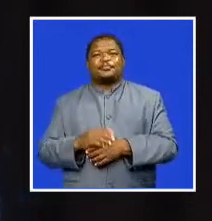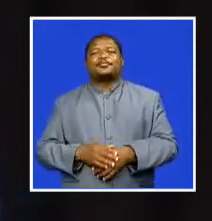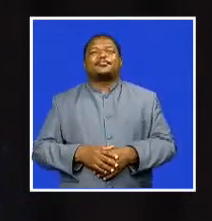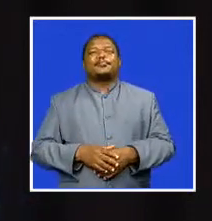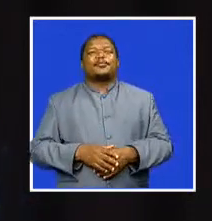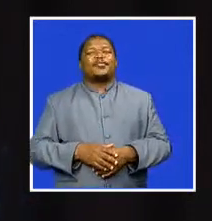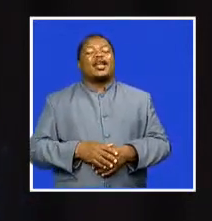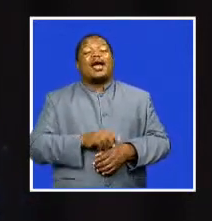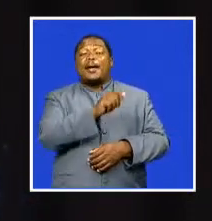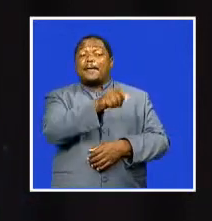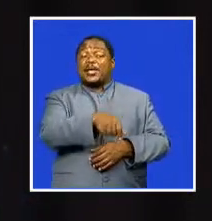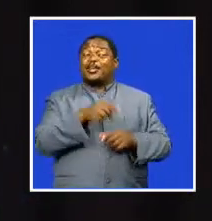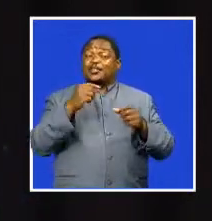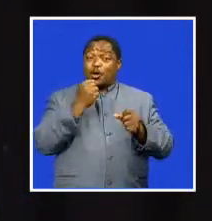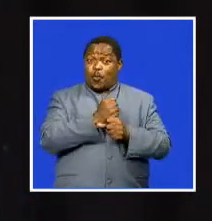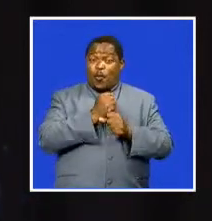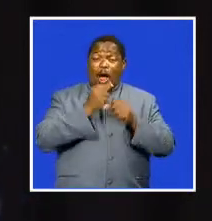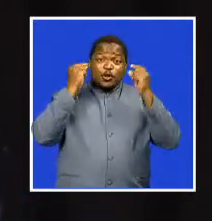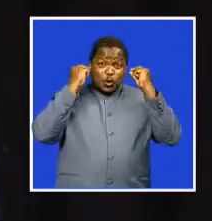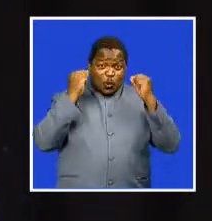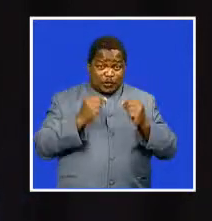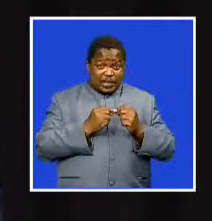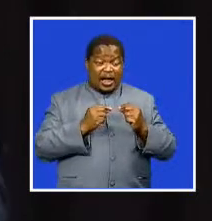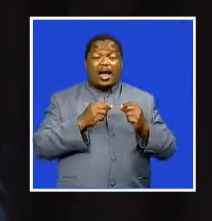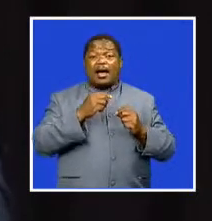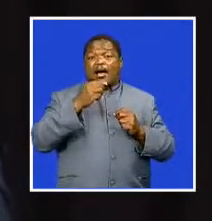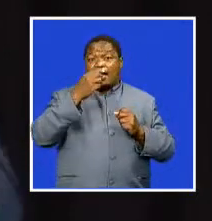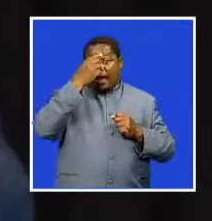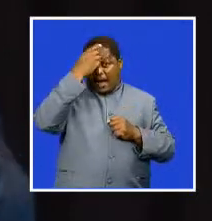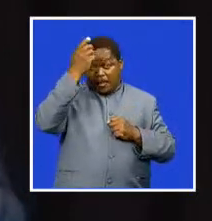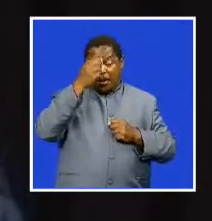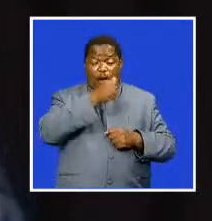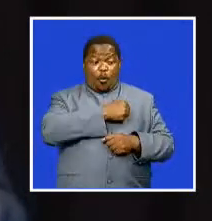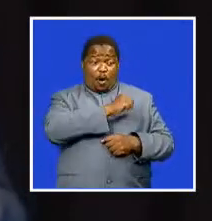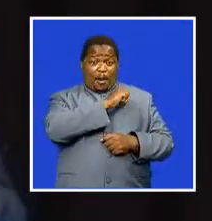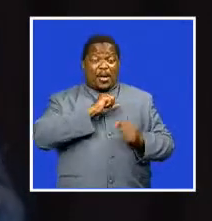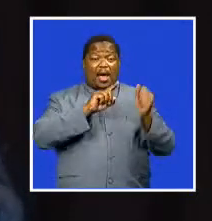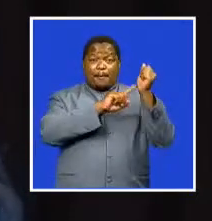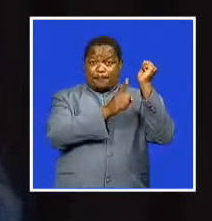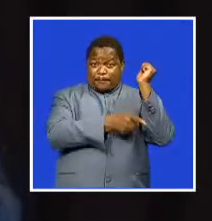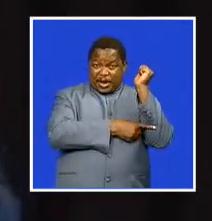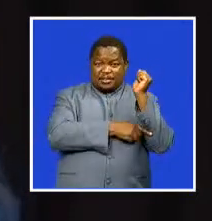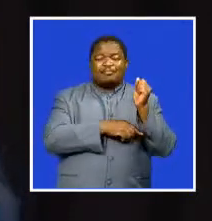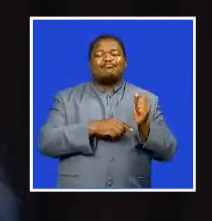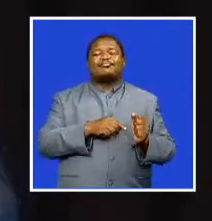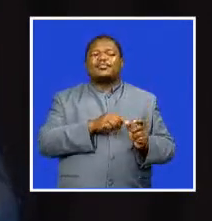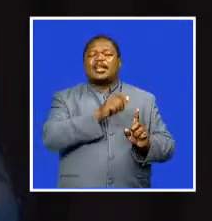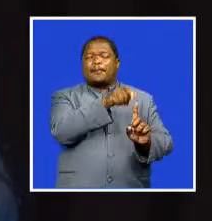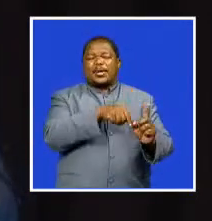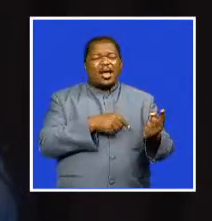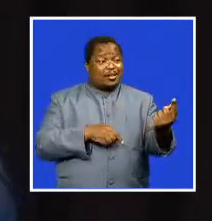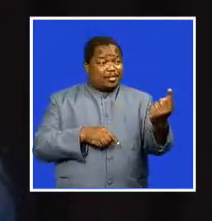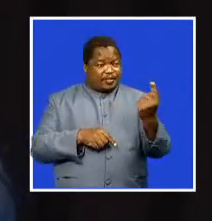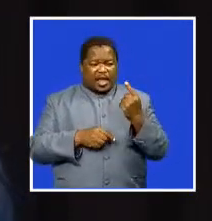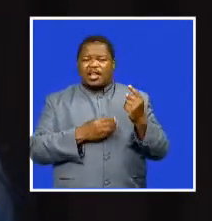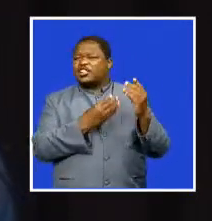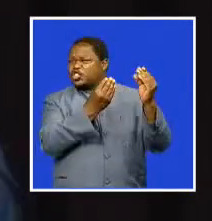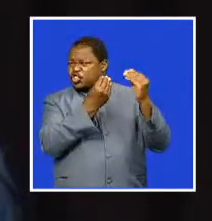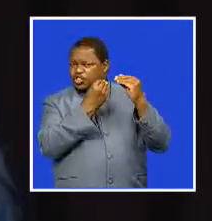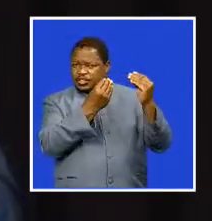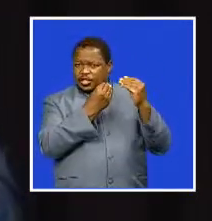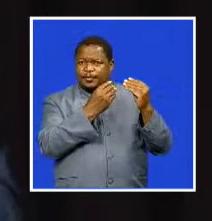hospital angitshela ngana into leseyanza lebe ingekho phambilini